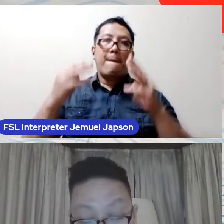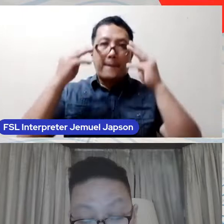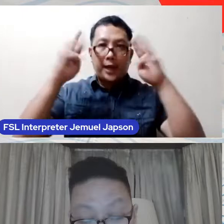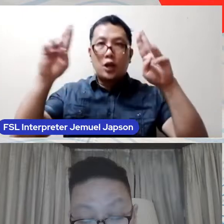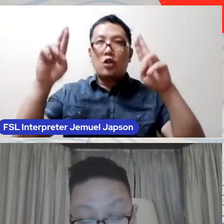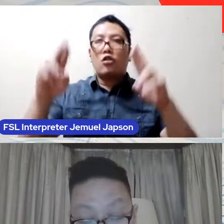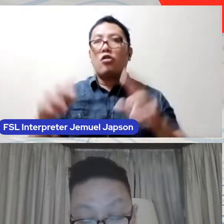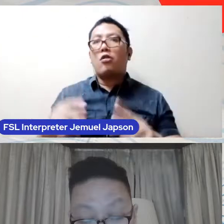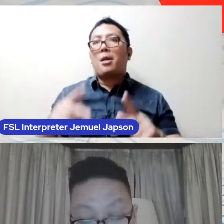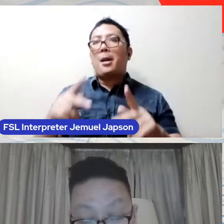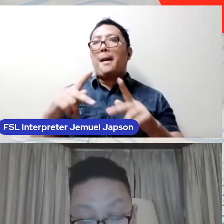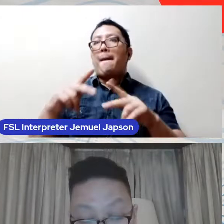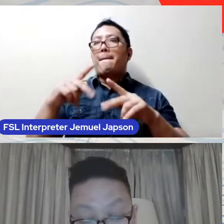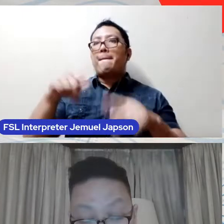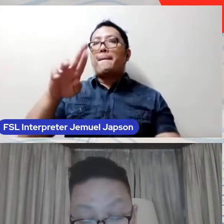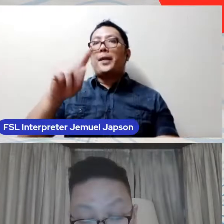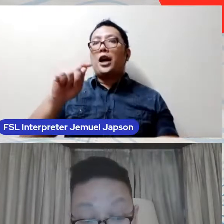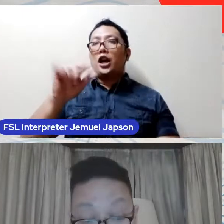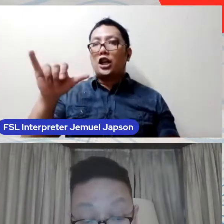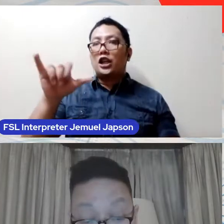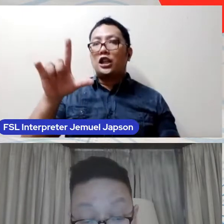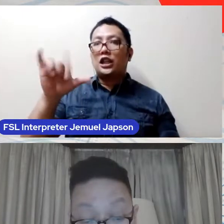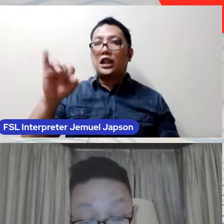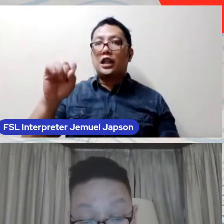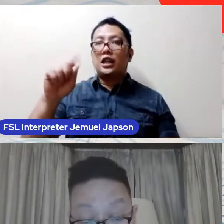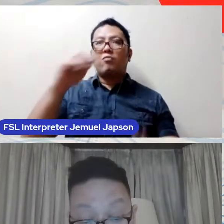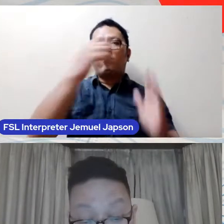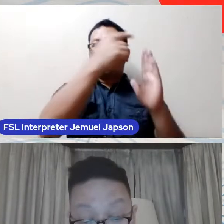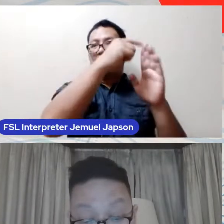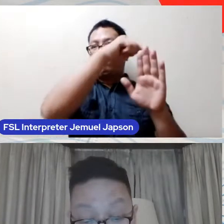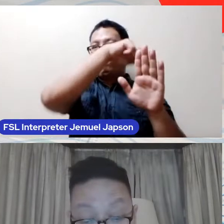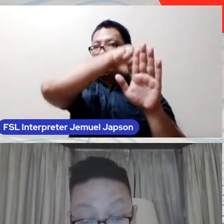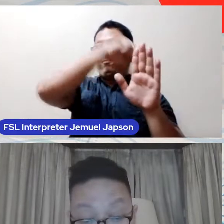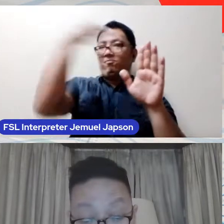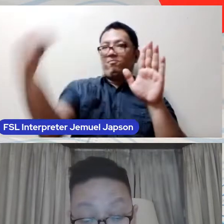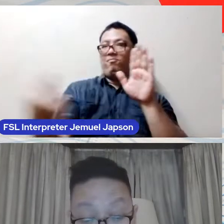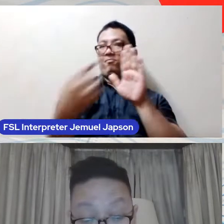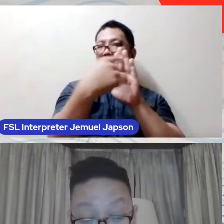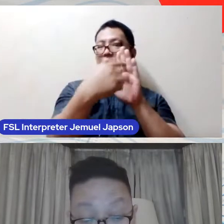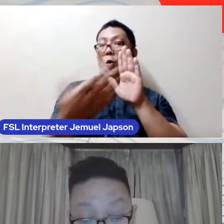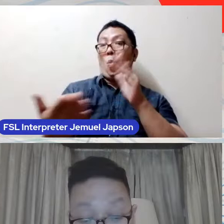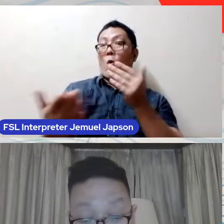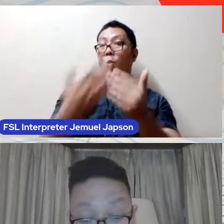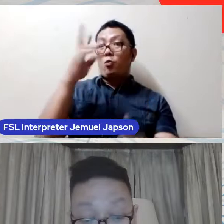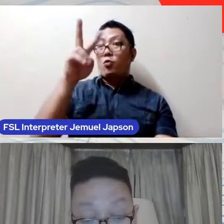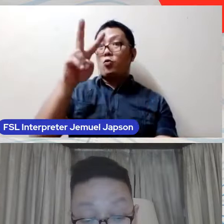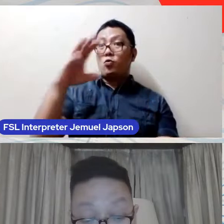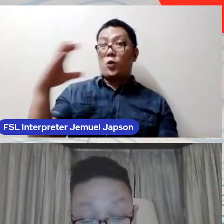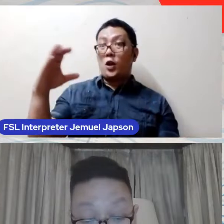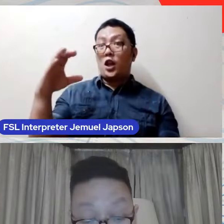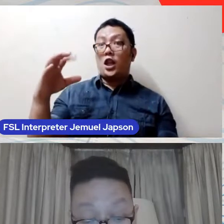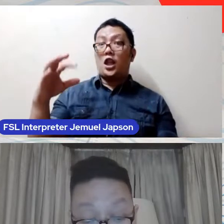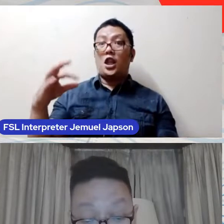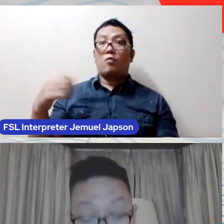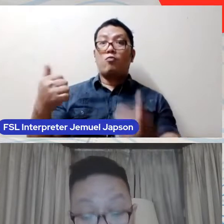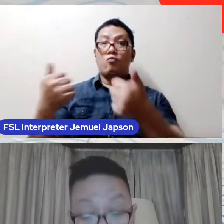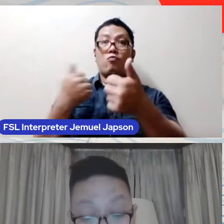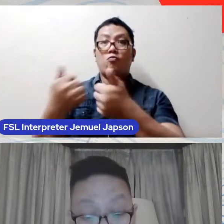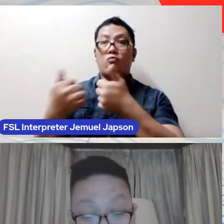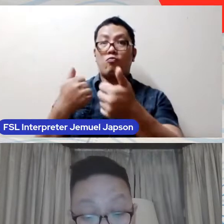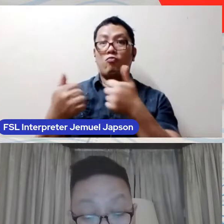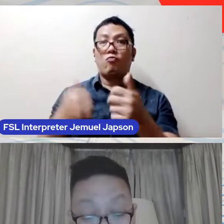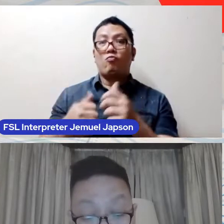lang, medyo buong likod na yun ng balota. So parang 200, almost 200 candidates yan.